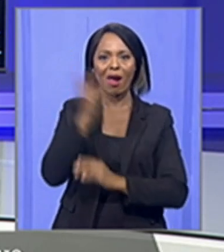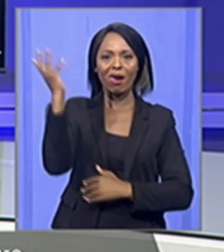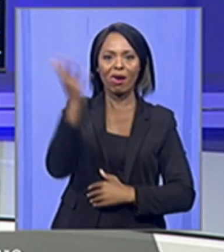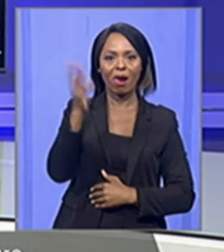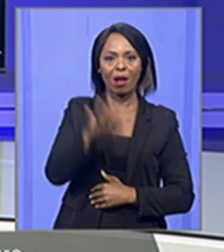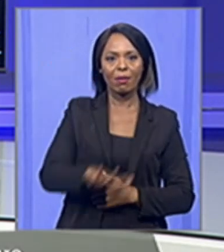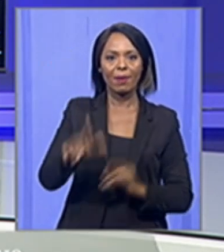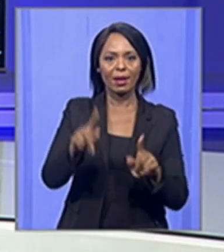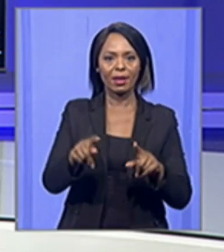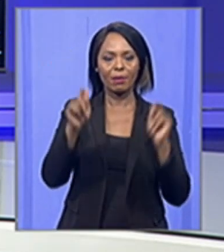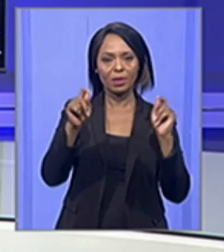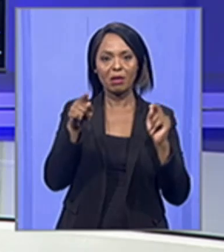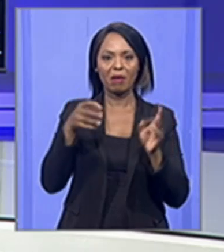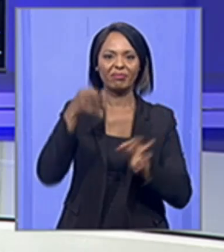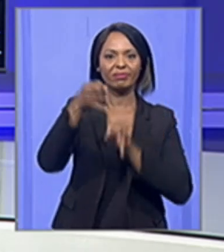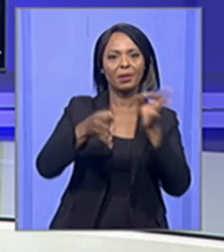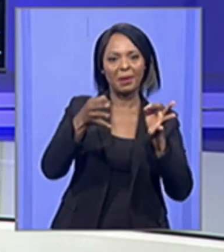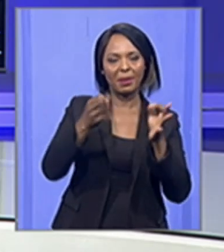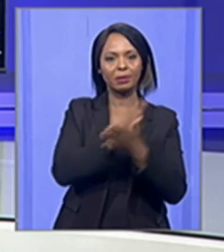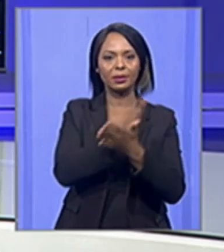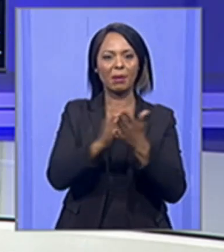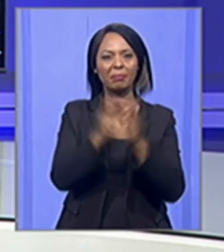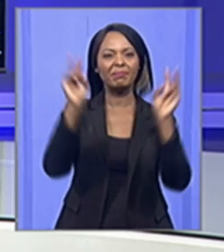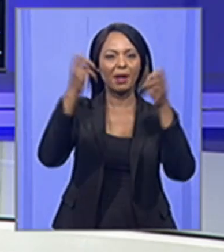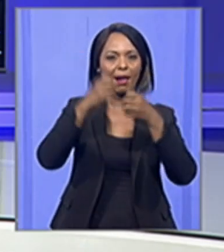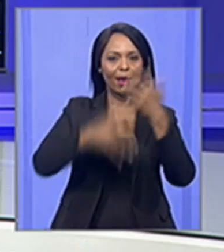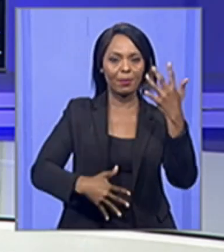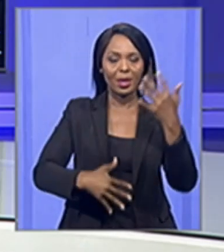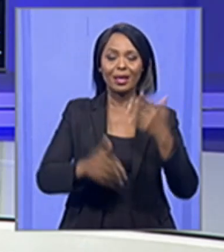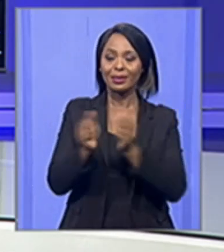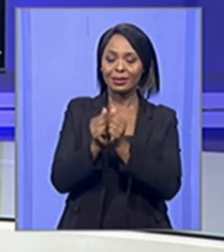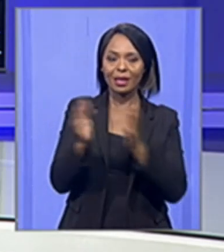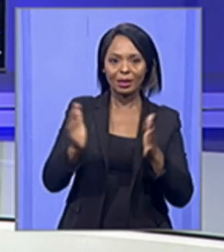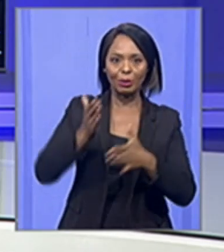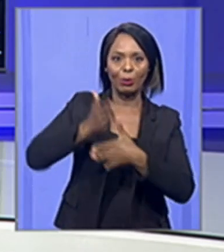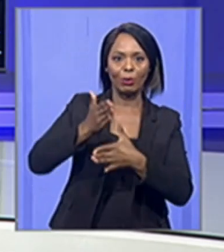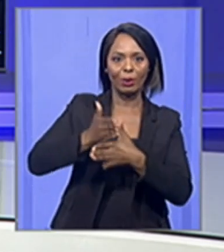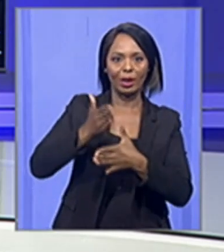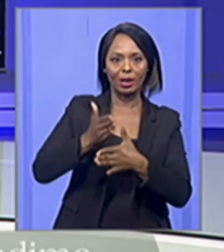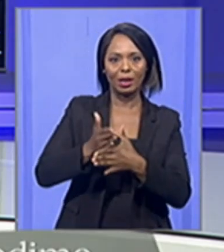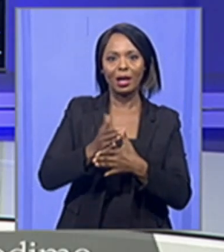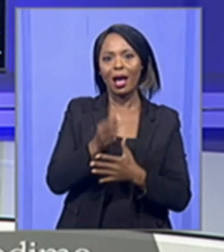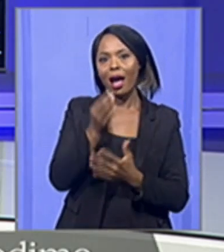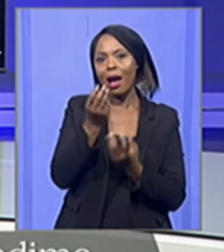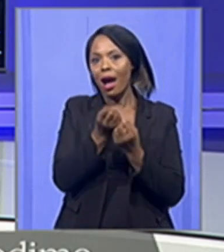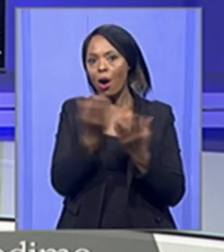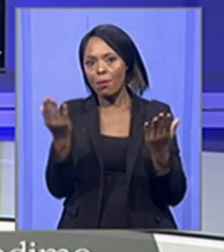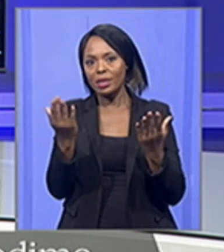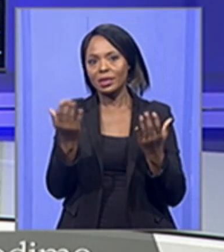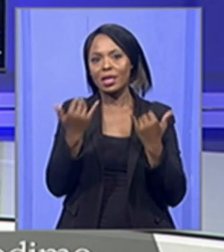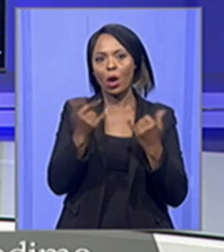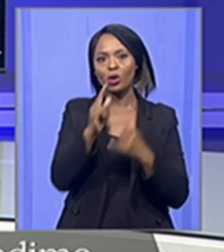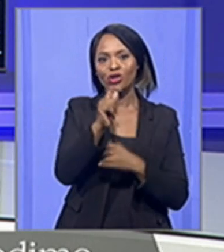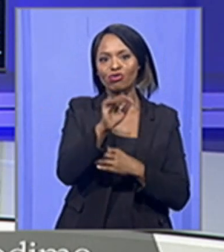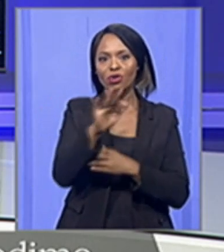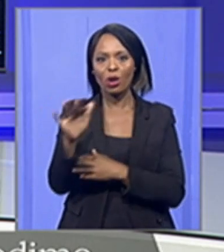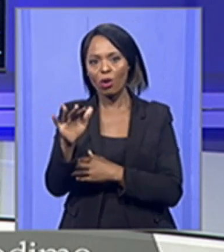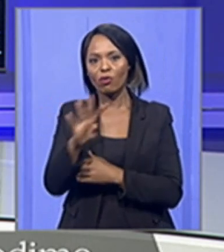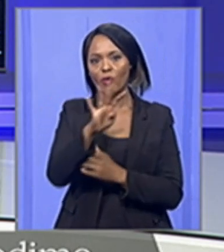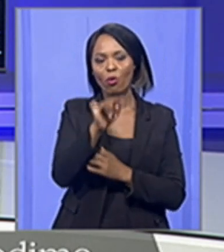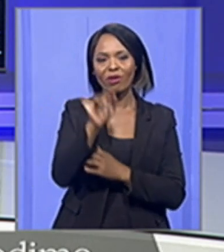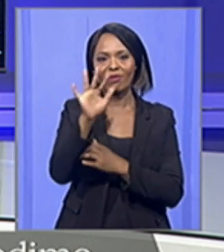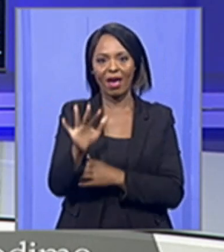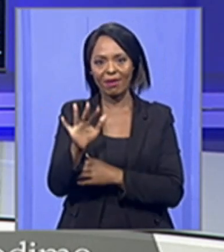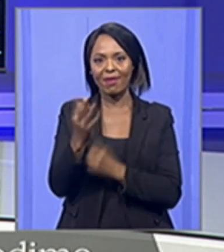ka Cape Town. Godongwane o re ge a thoma mošomo wa gagwe sekoloto sa mmušo se be se balelwa go diranta tše trilione tše